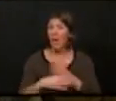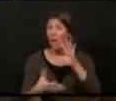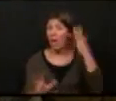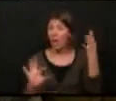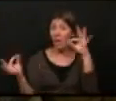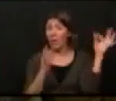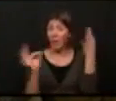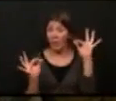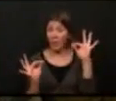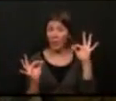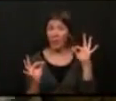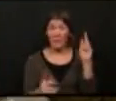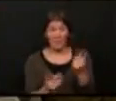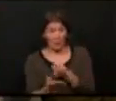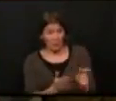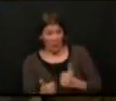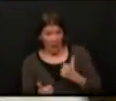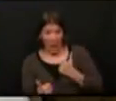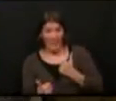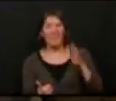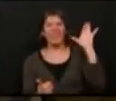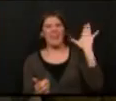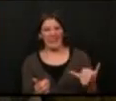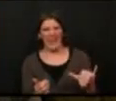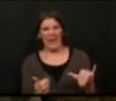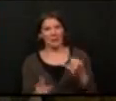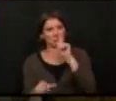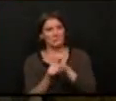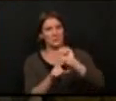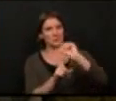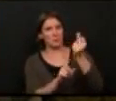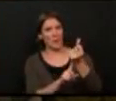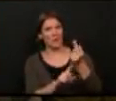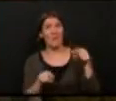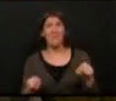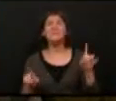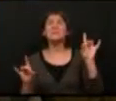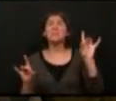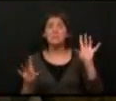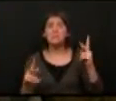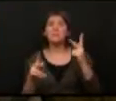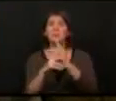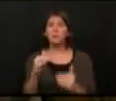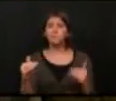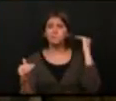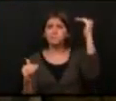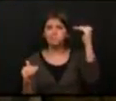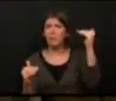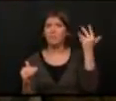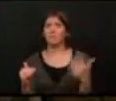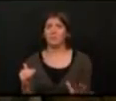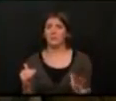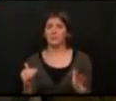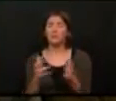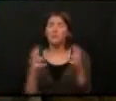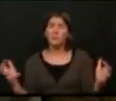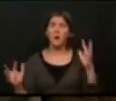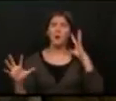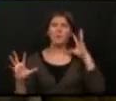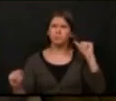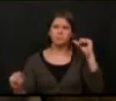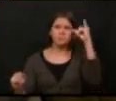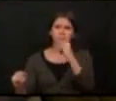comfort of the public. This is being done at a transcendental level. It is extraordinarily loud when